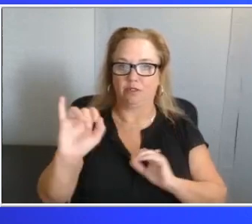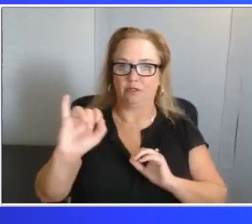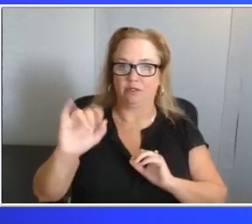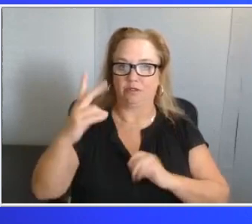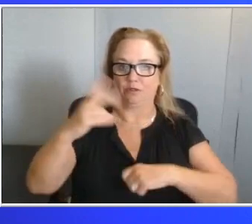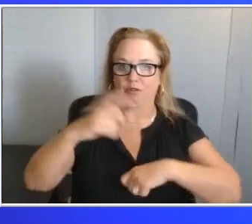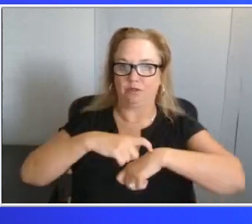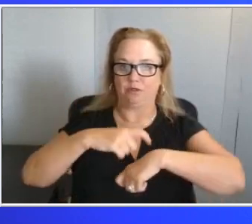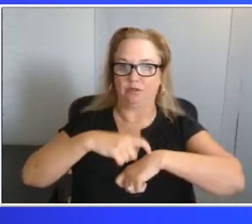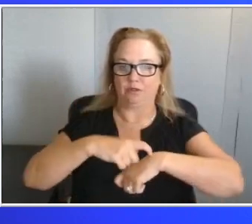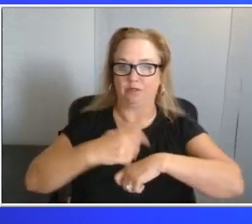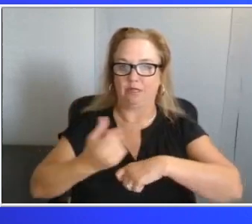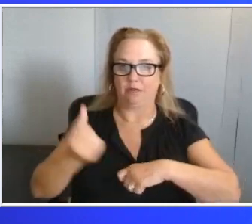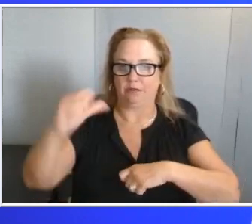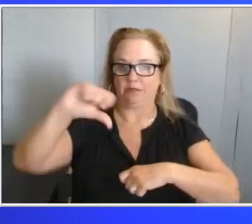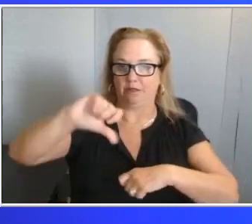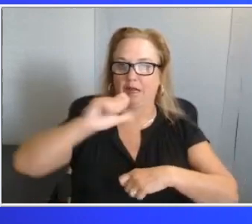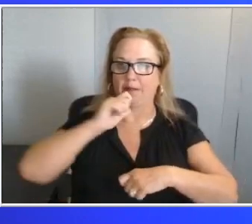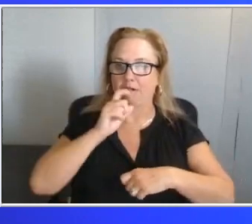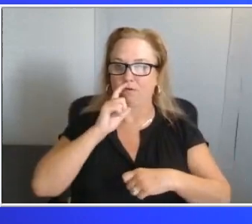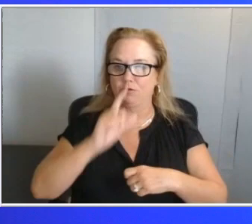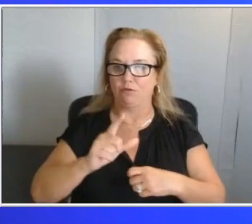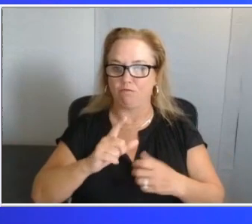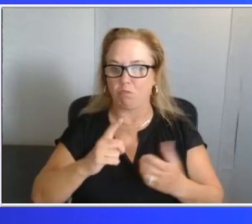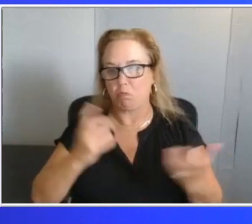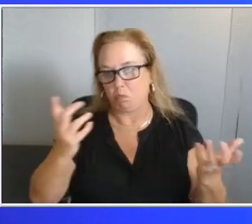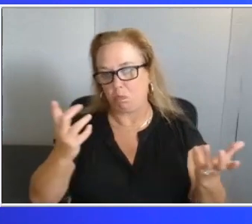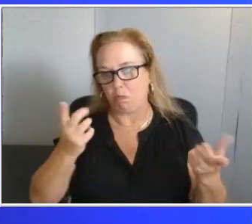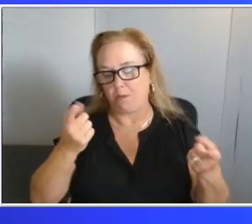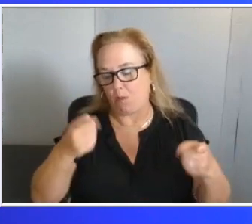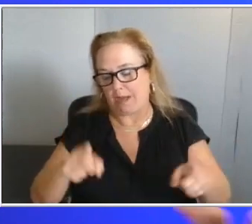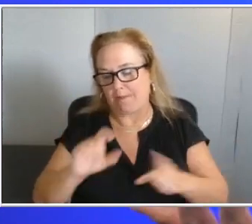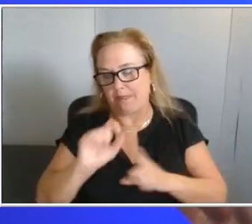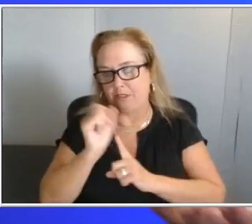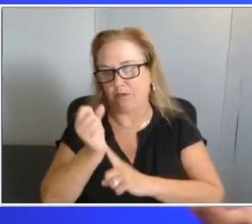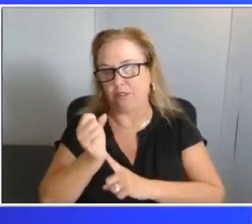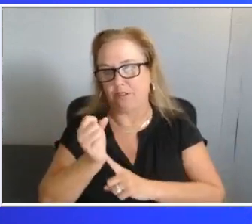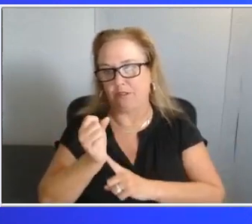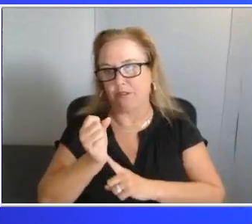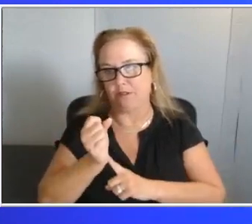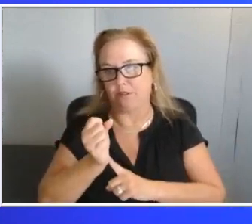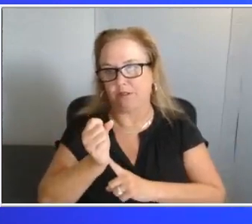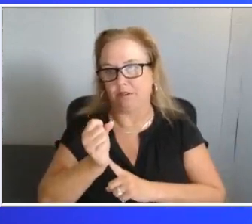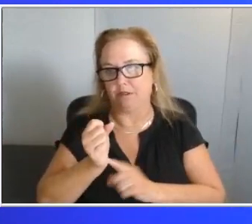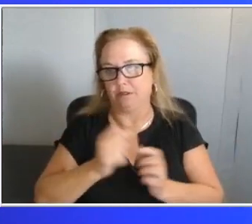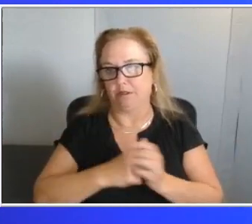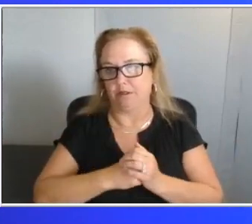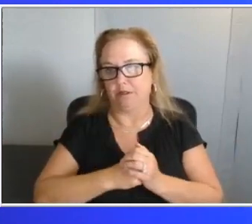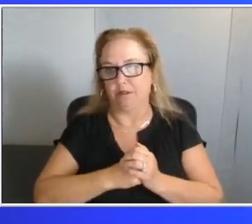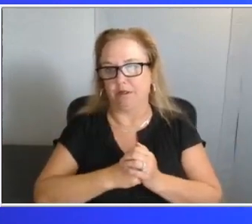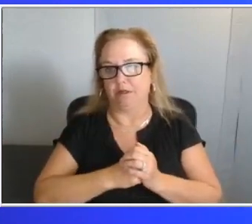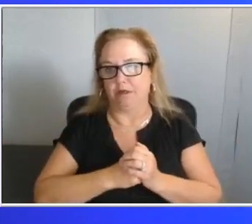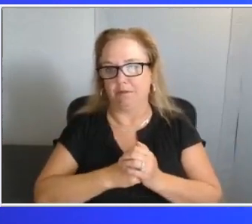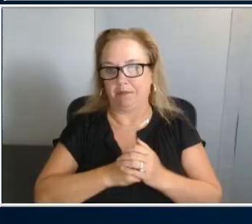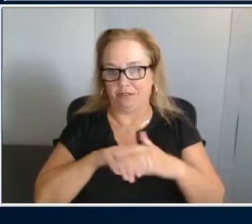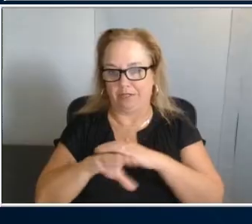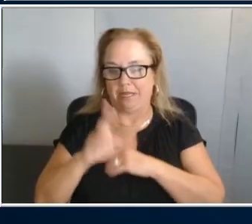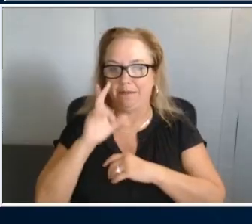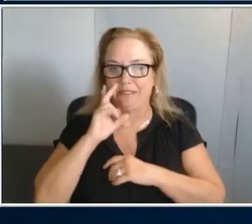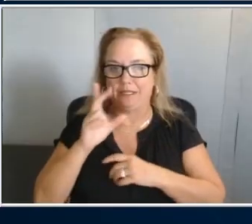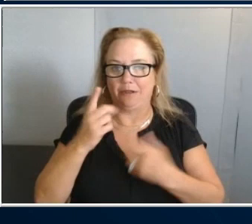and I guess it was denied. I'm not quite sure, what the situation was, But she came to you, and it worked